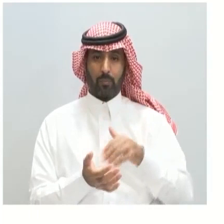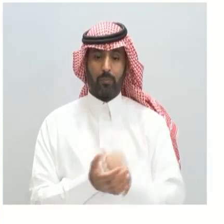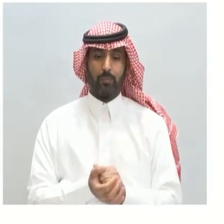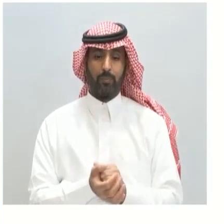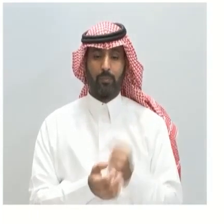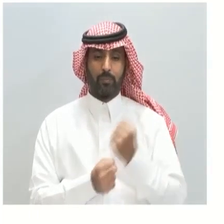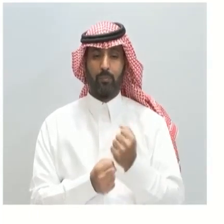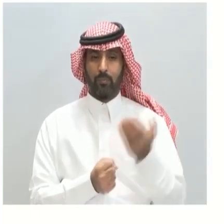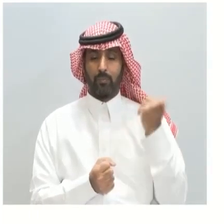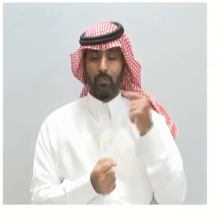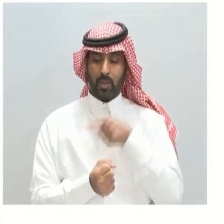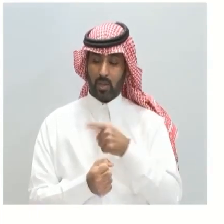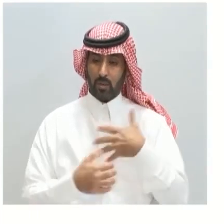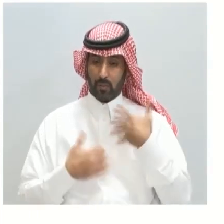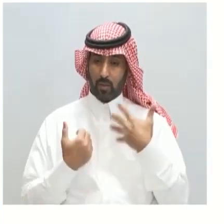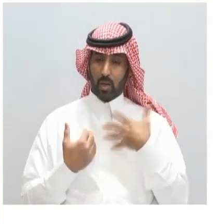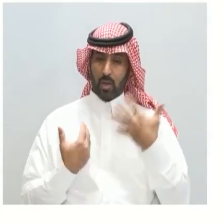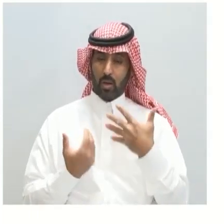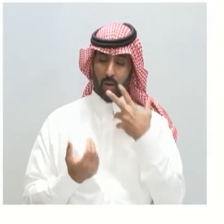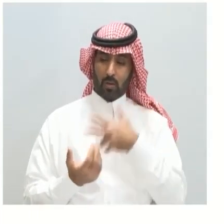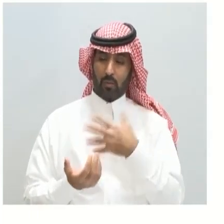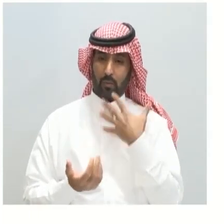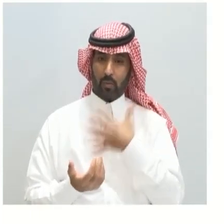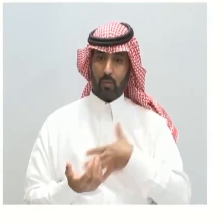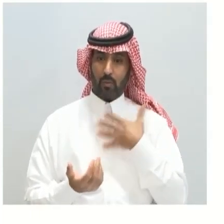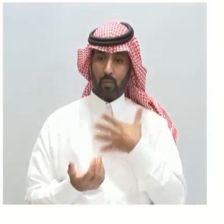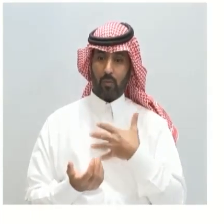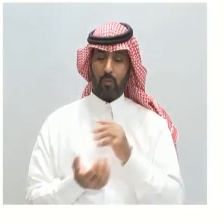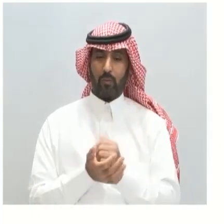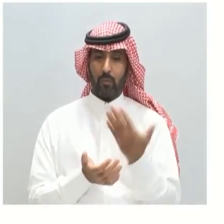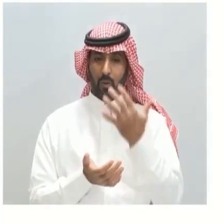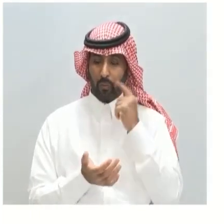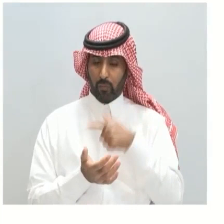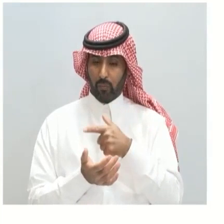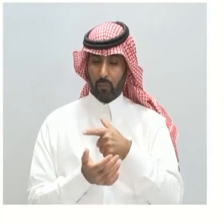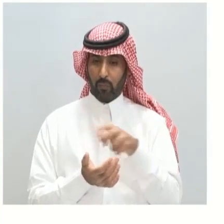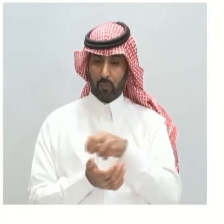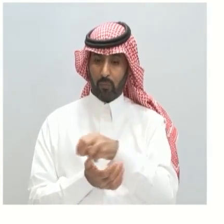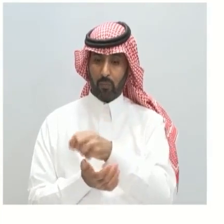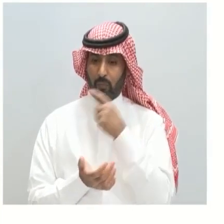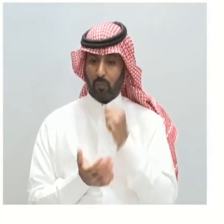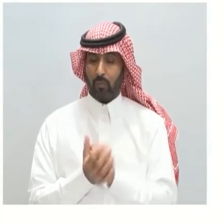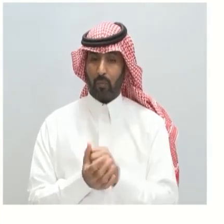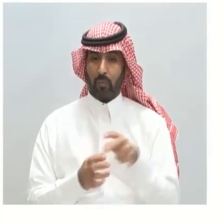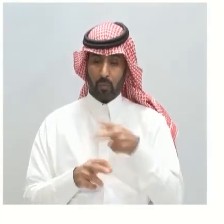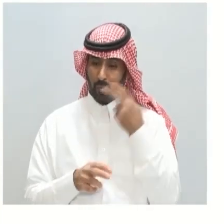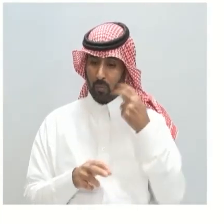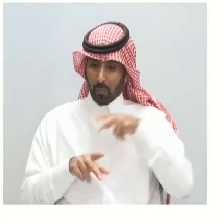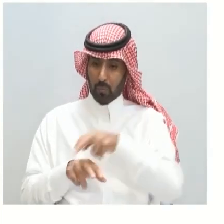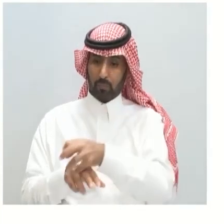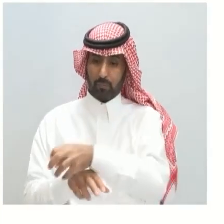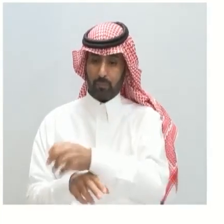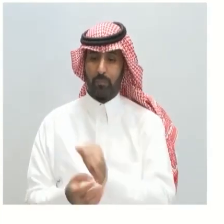participle to as an adjective. Again, the mice were frightened of the cat. The second one